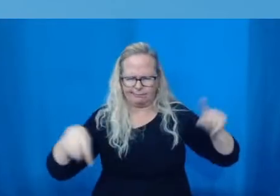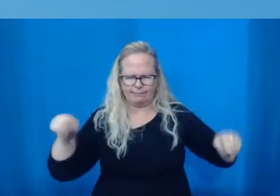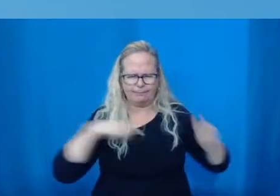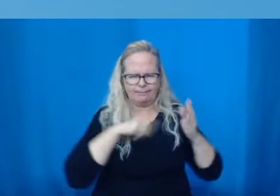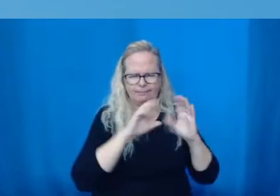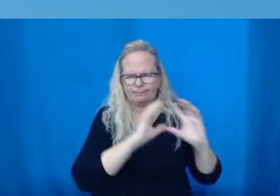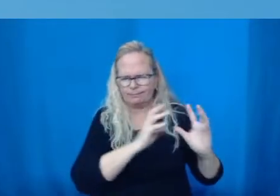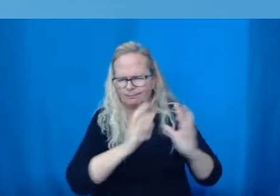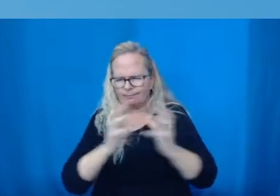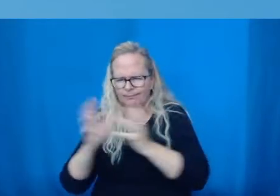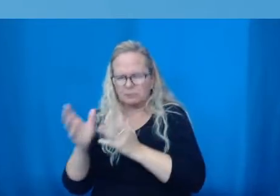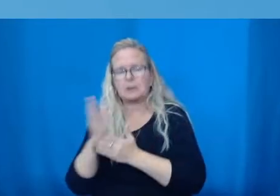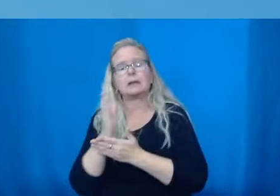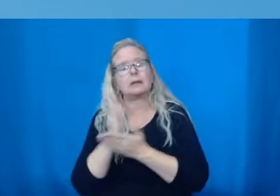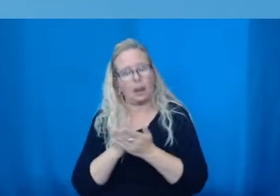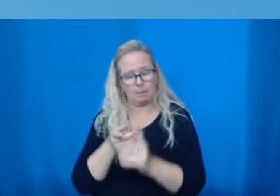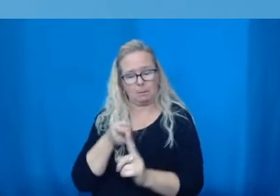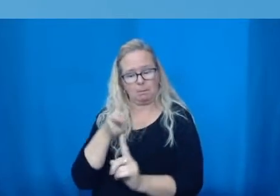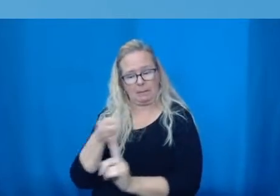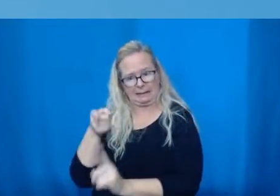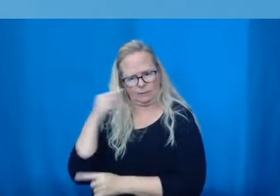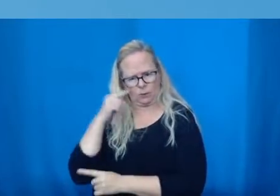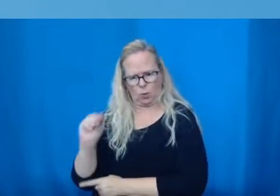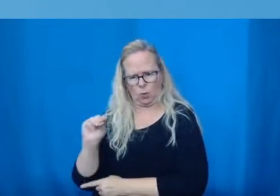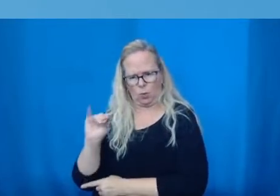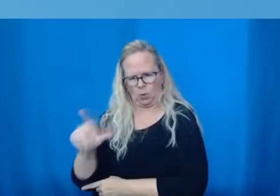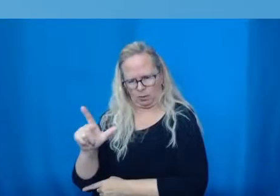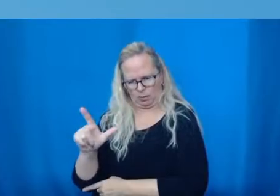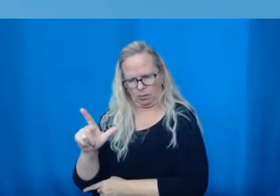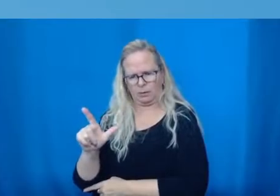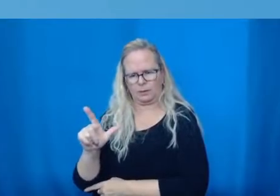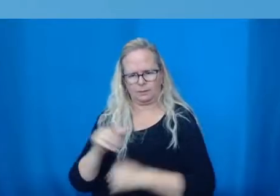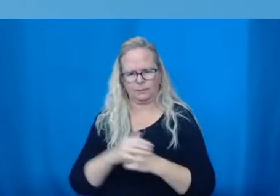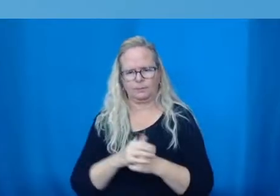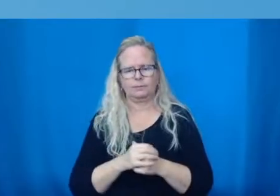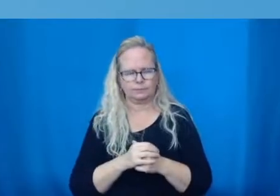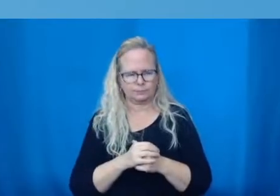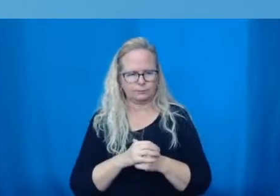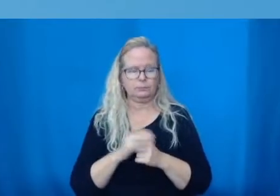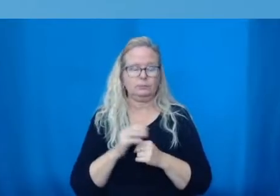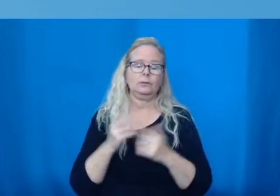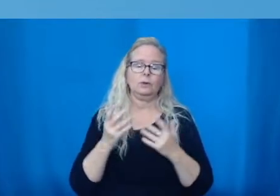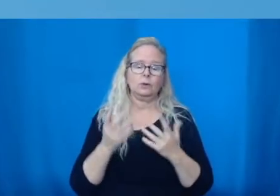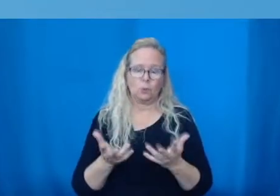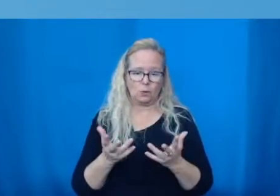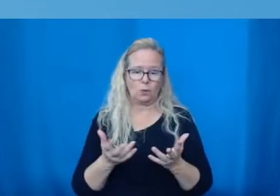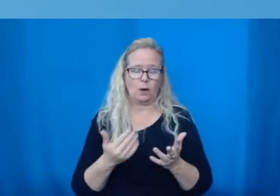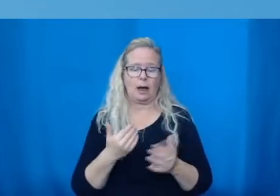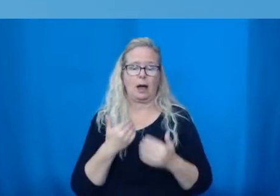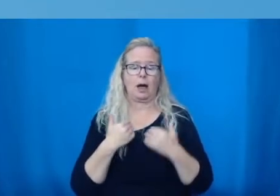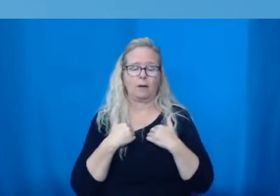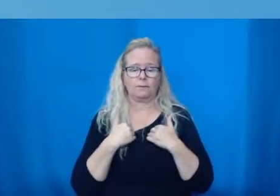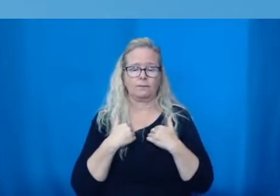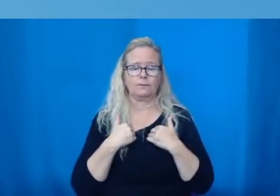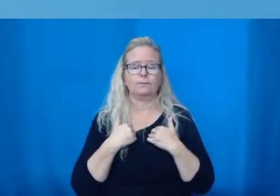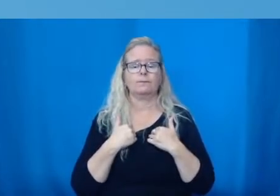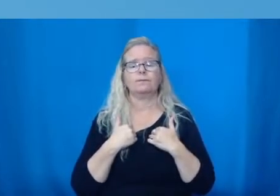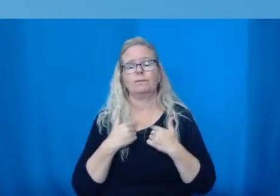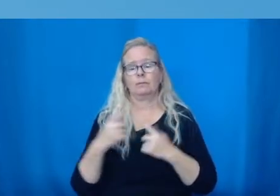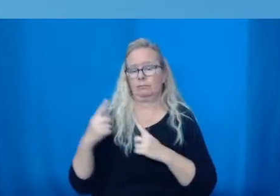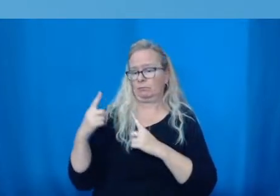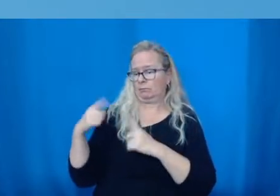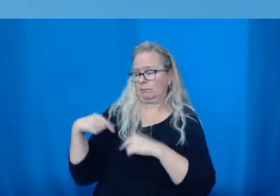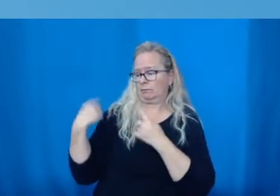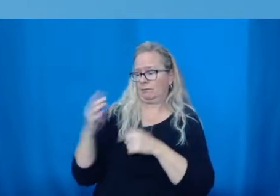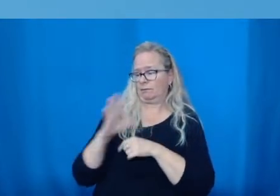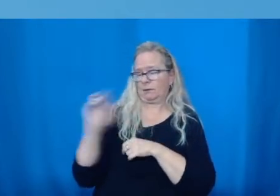And so we have historically, for the last 50 years, depended on NIOSH standards, and that